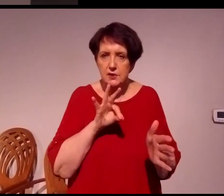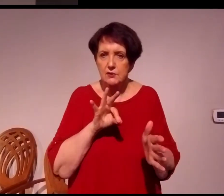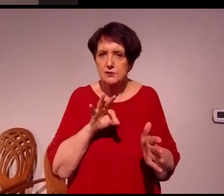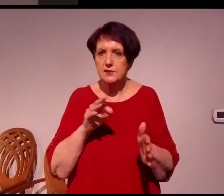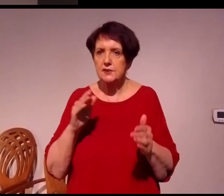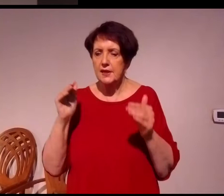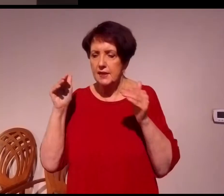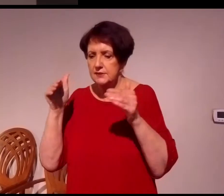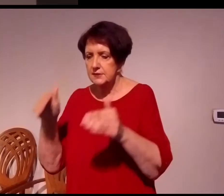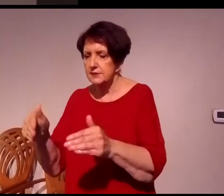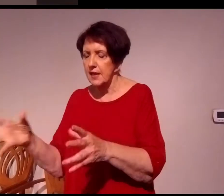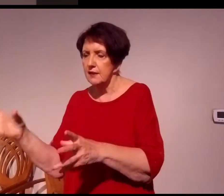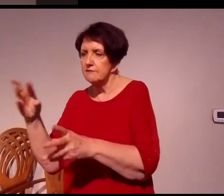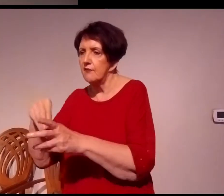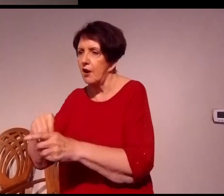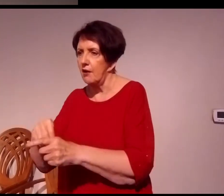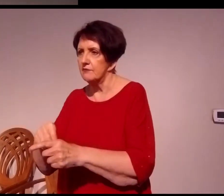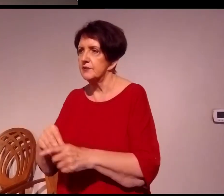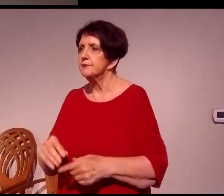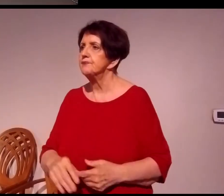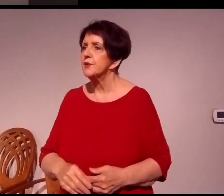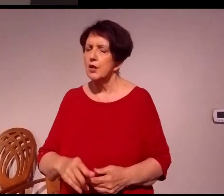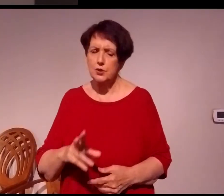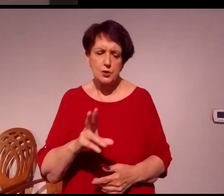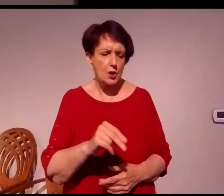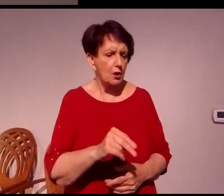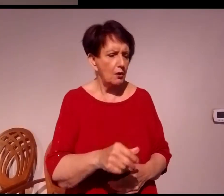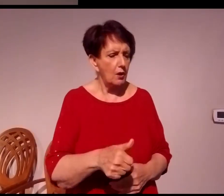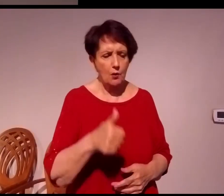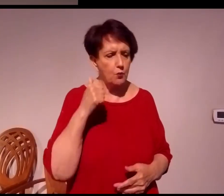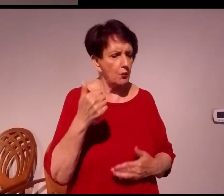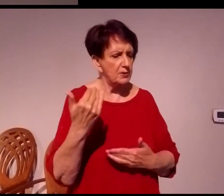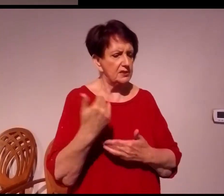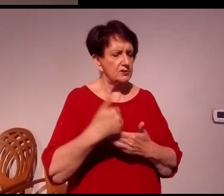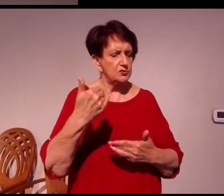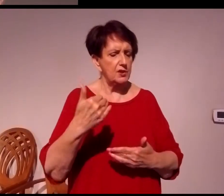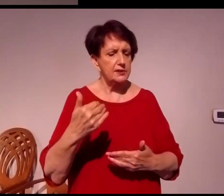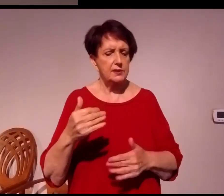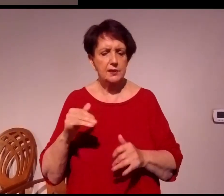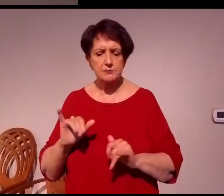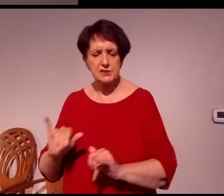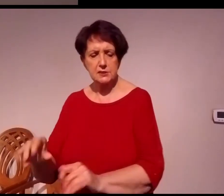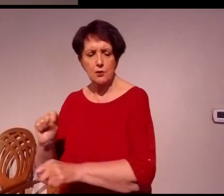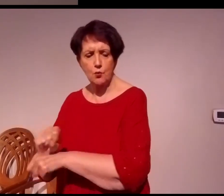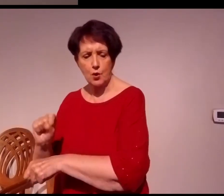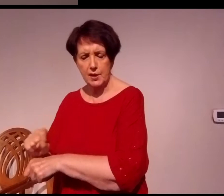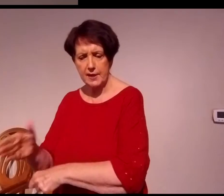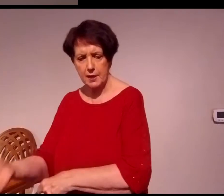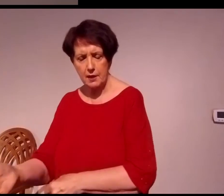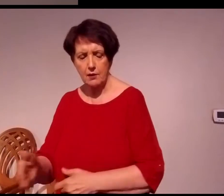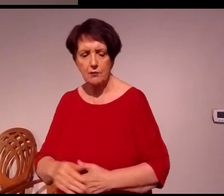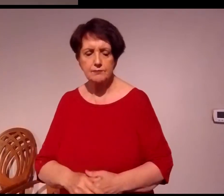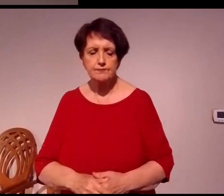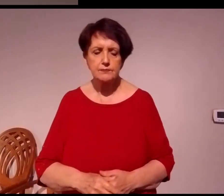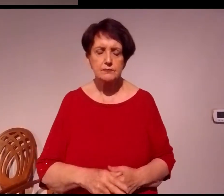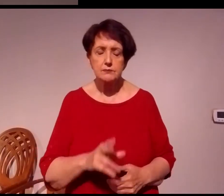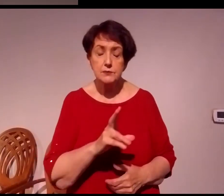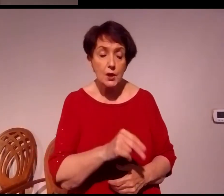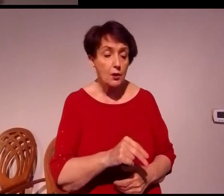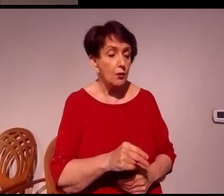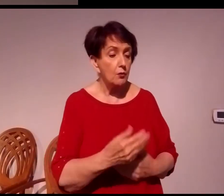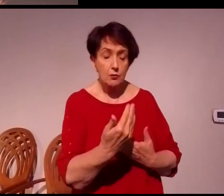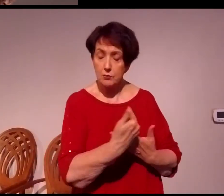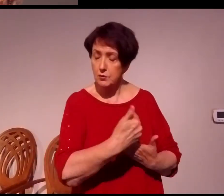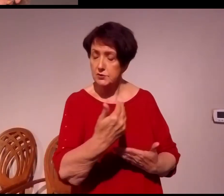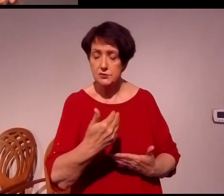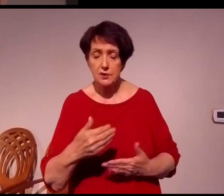stay engaged with it. No, I won't be distracted. I'm still doing this. No, I won't be distracted. I'm still doing this. You